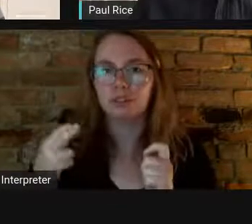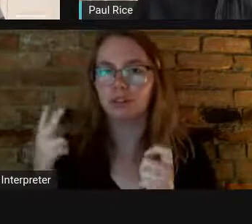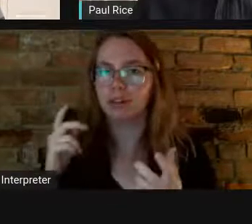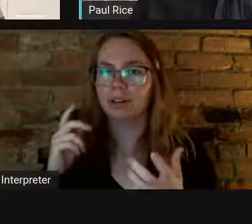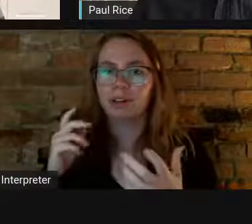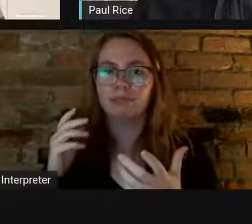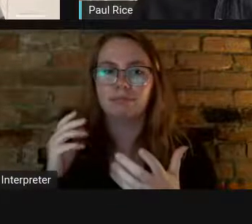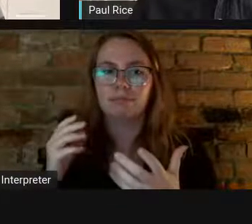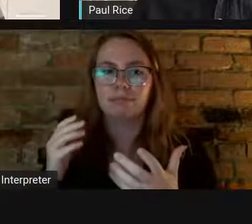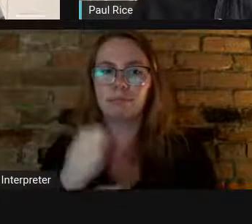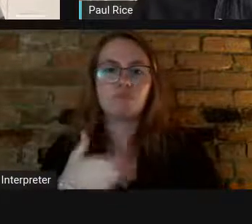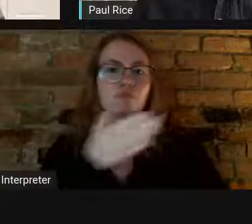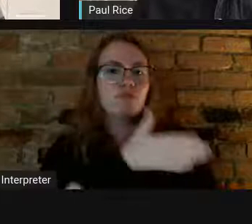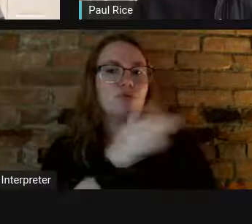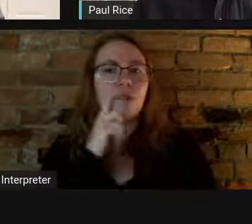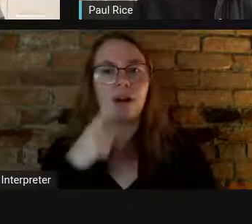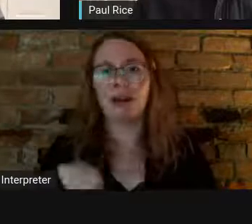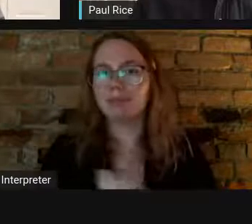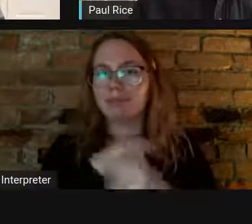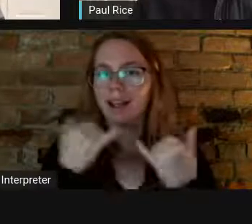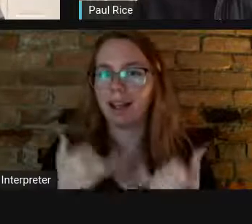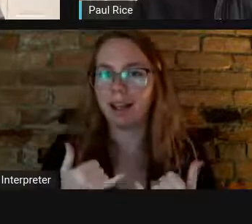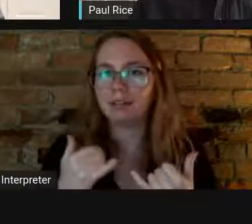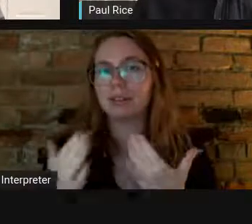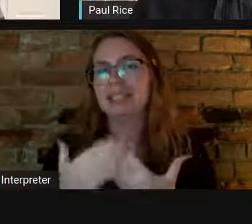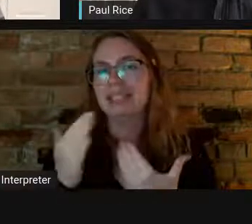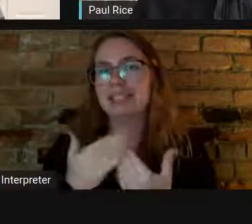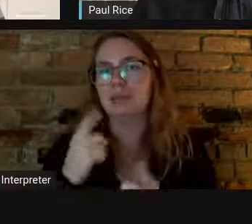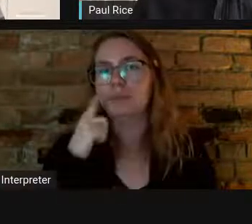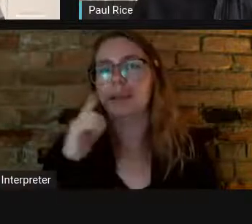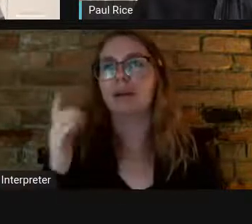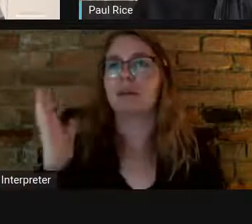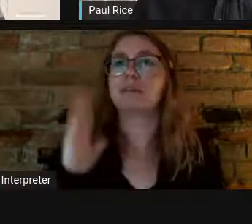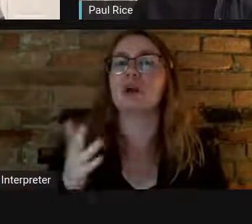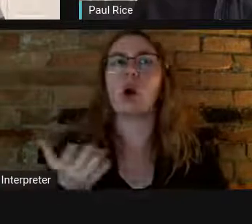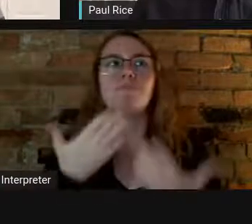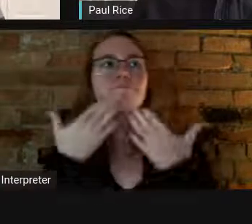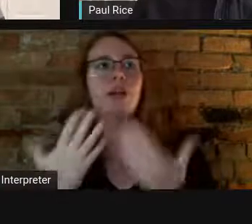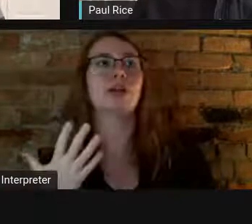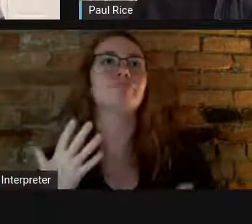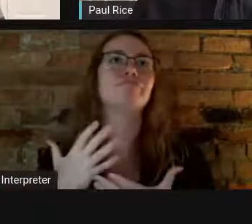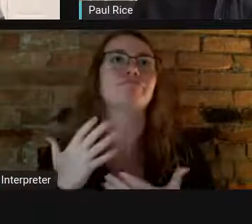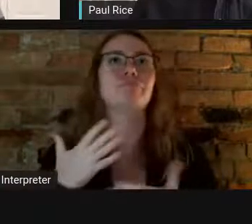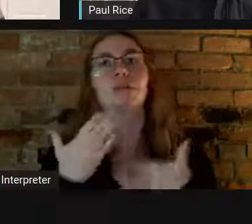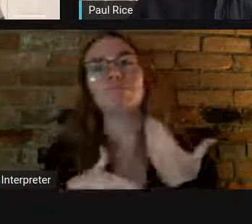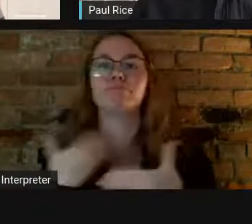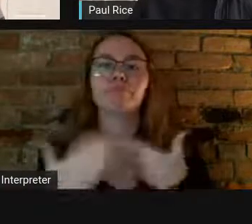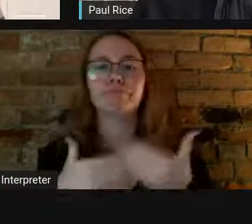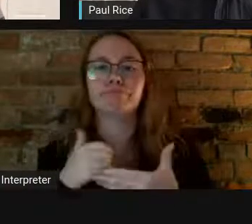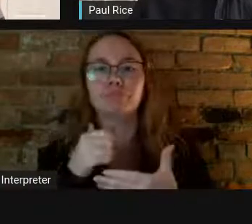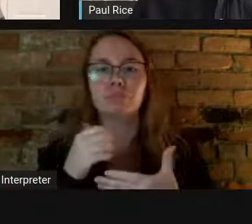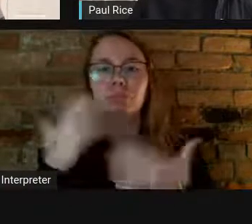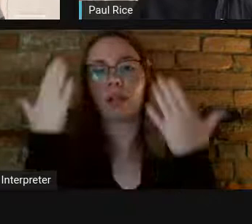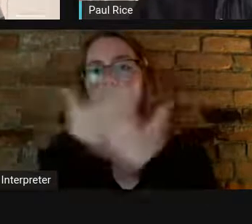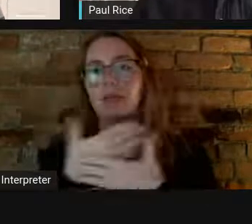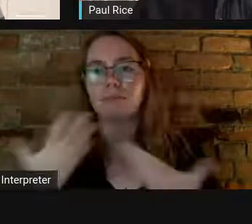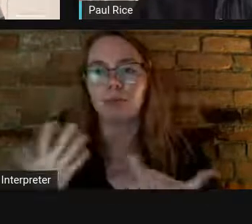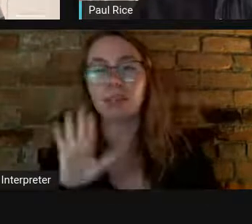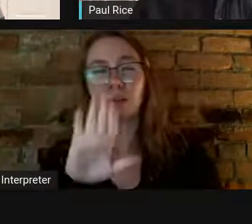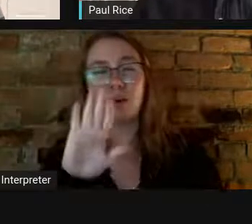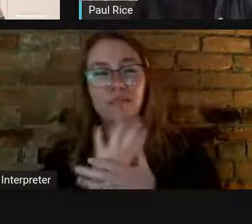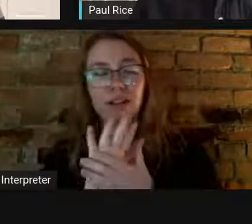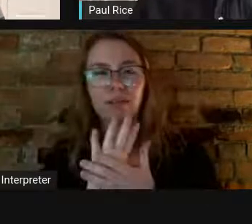it's easy to take their what they did for granted, but your film kind of brought into